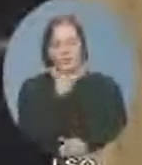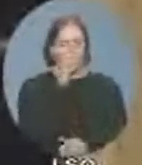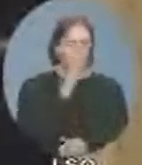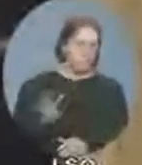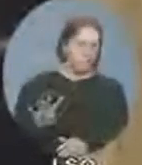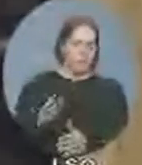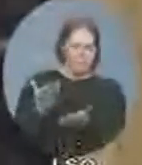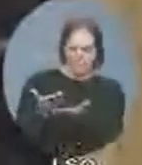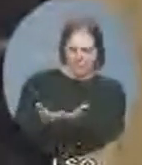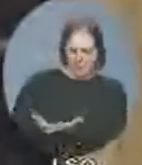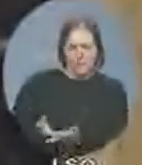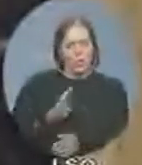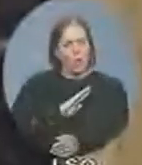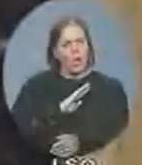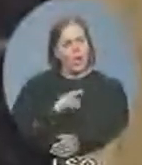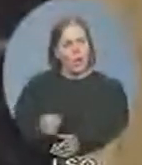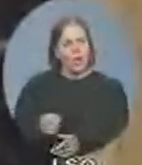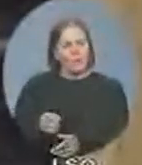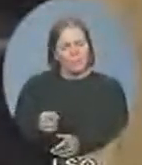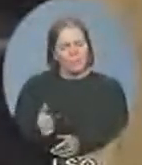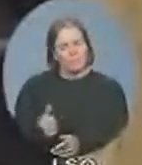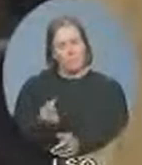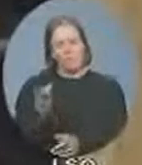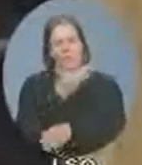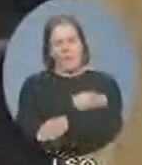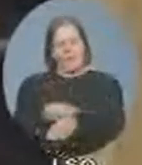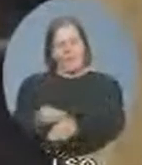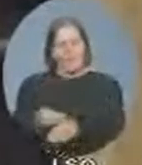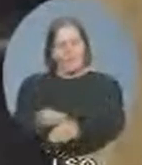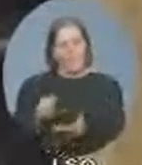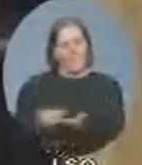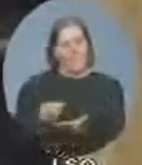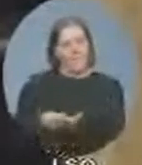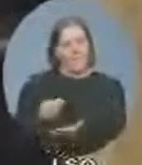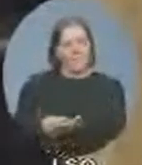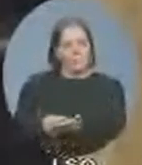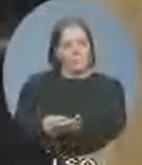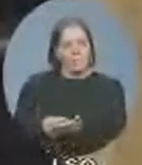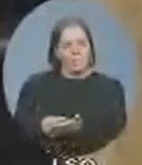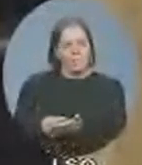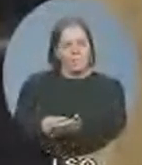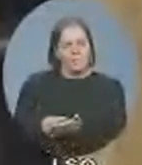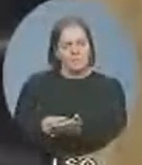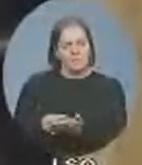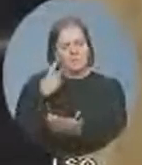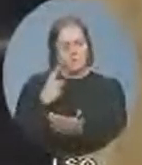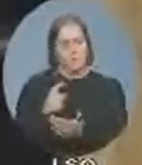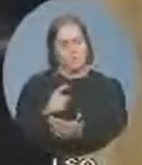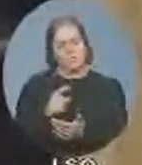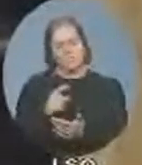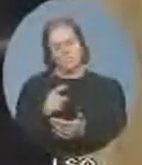drug strategy. Millions into enforcement, abandoning treatment and prevention. And now they are recklessly diverting money